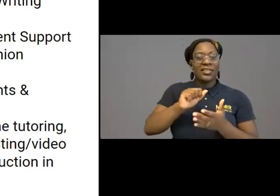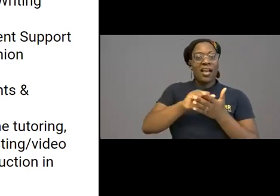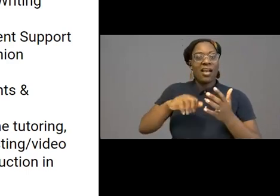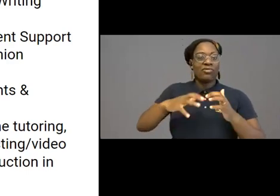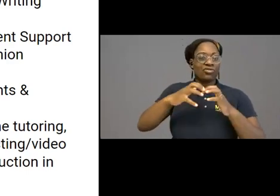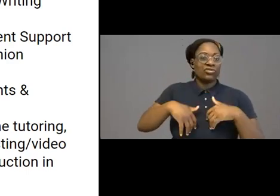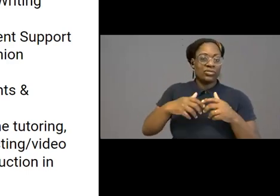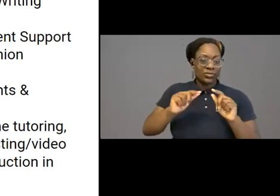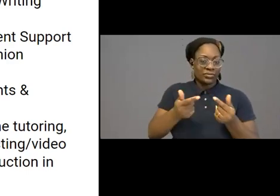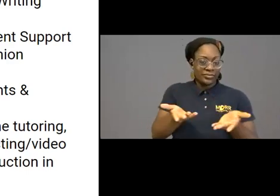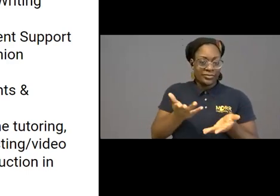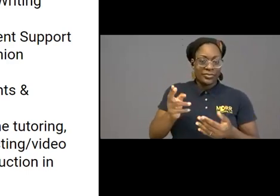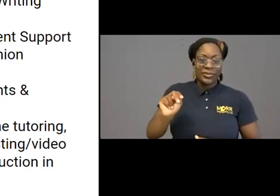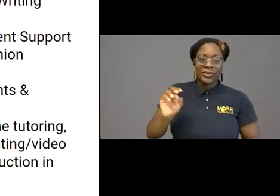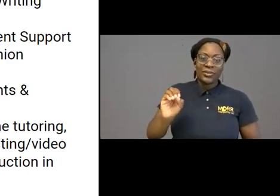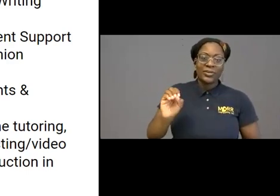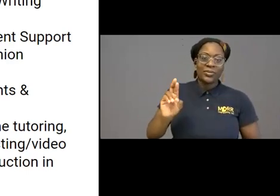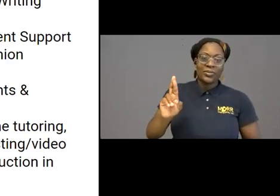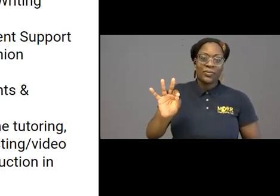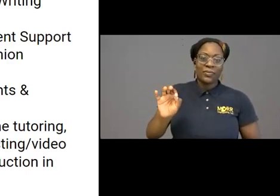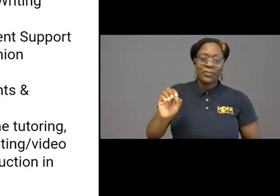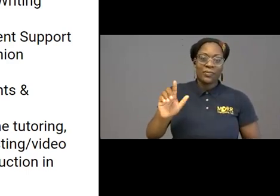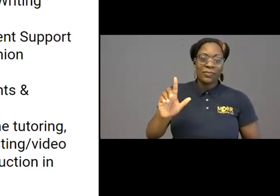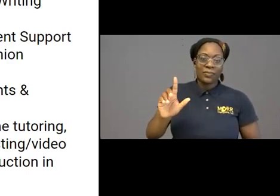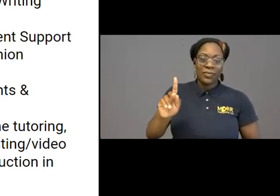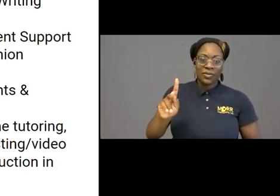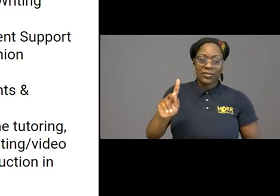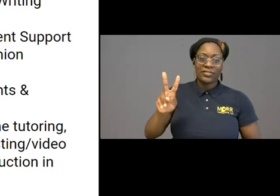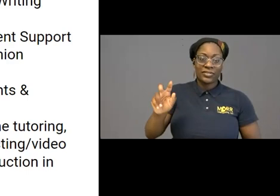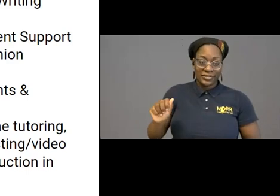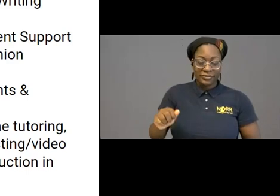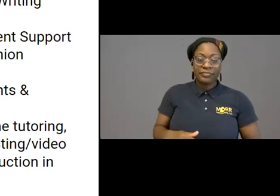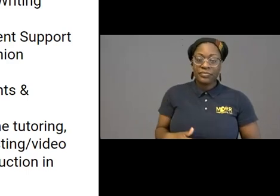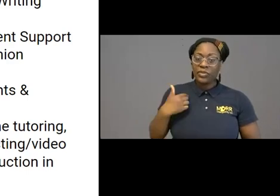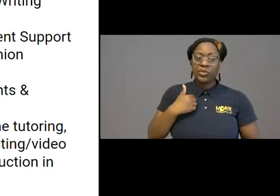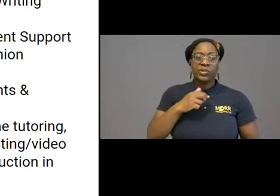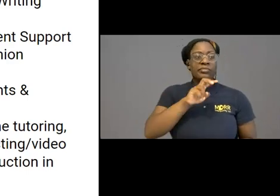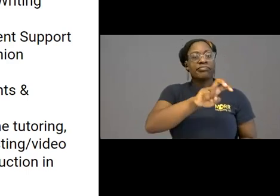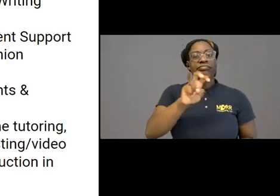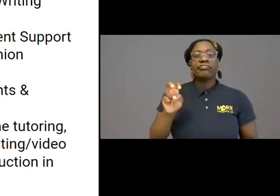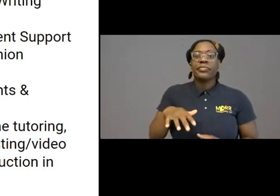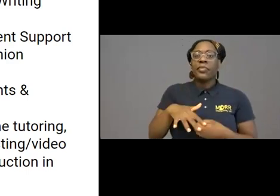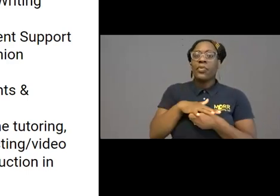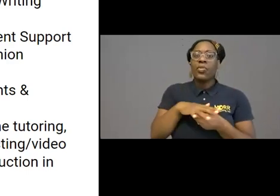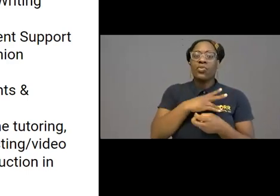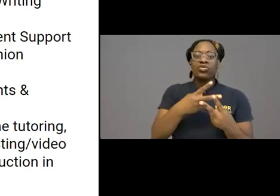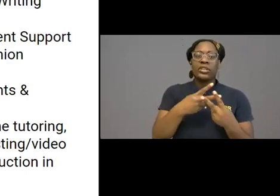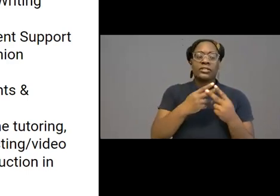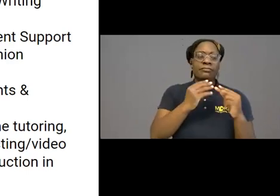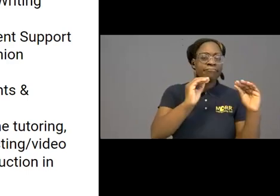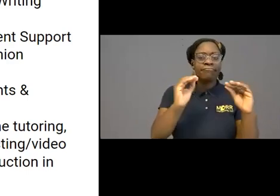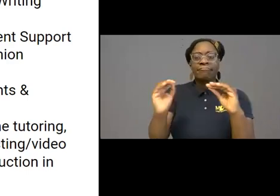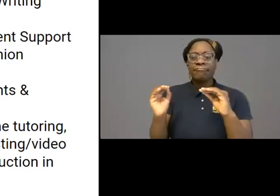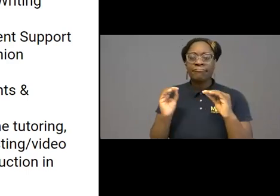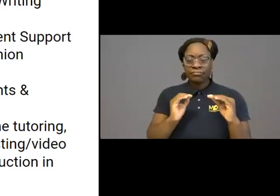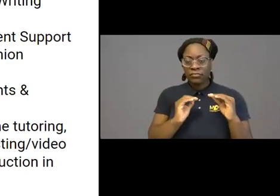we teach in local jails that hopefully will start up again. We kind of had to put that on hold with